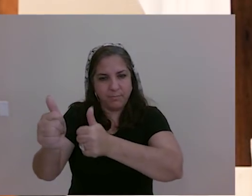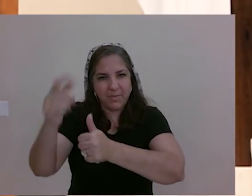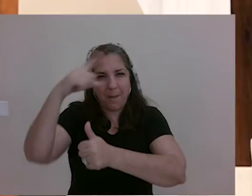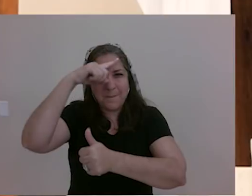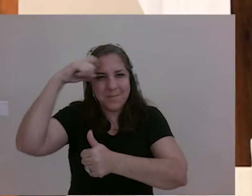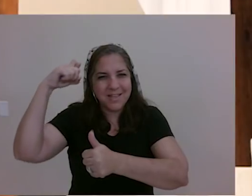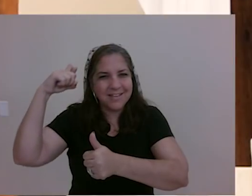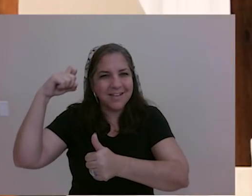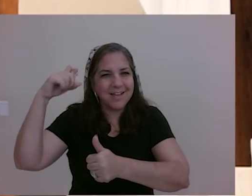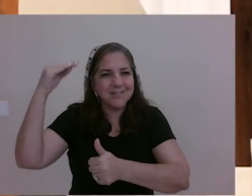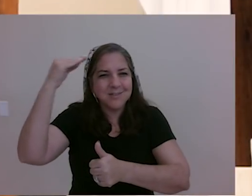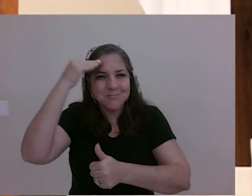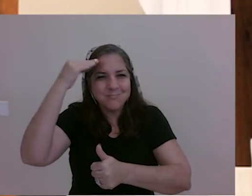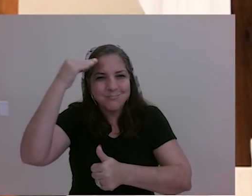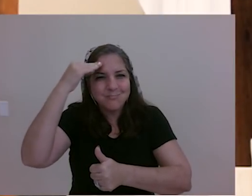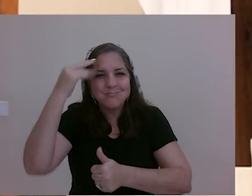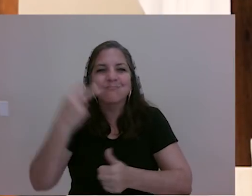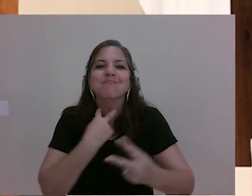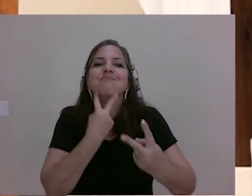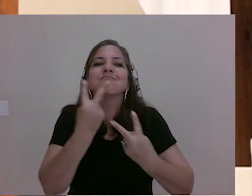because they recognize his voice.